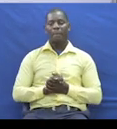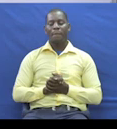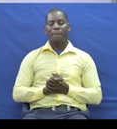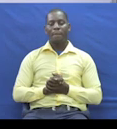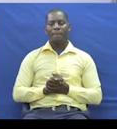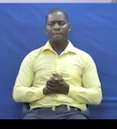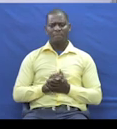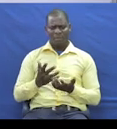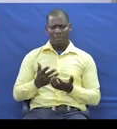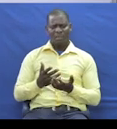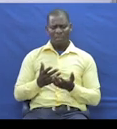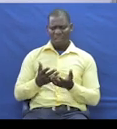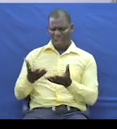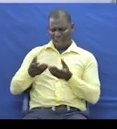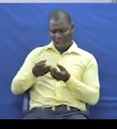I have the material here.